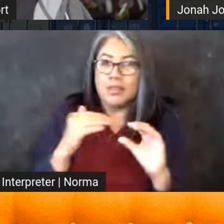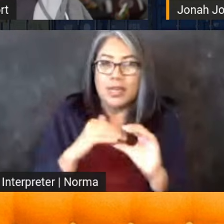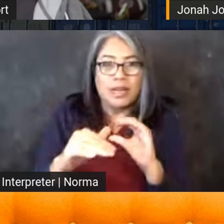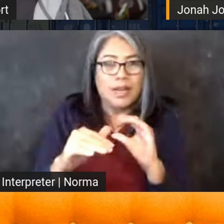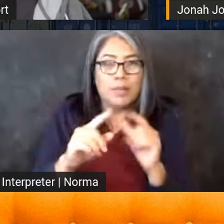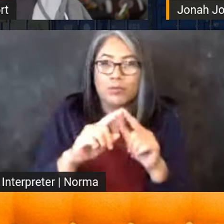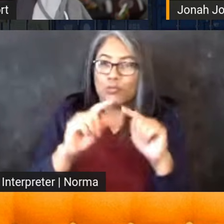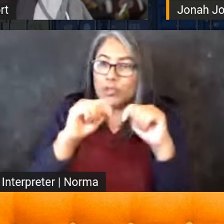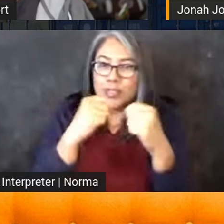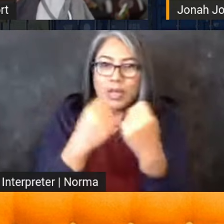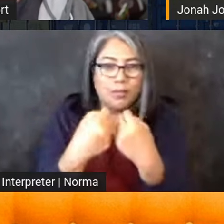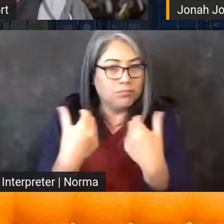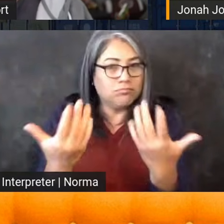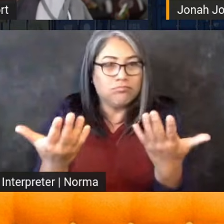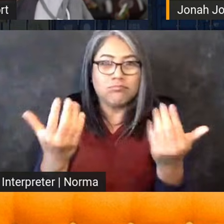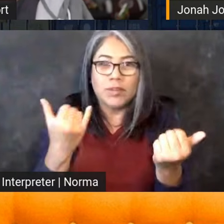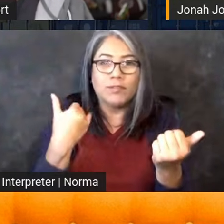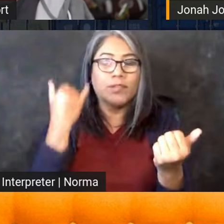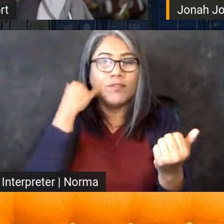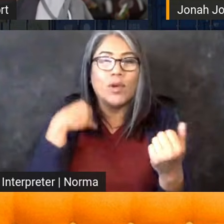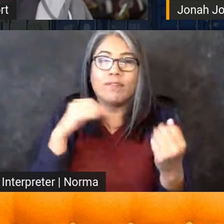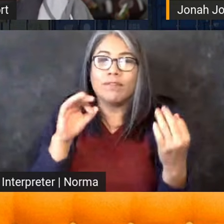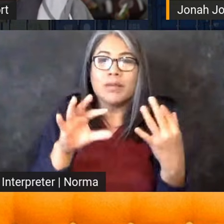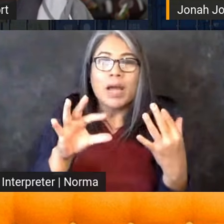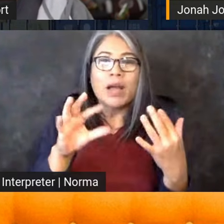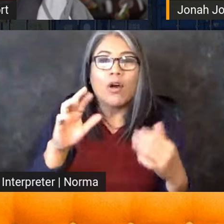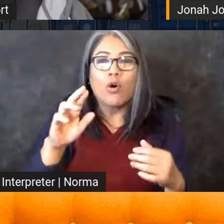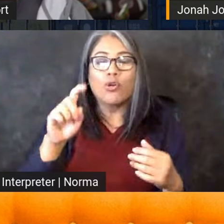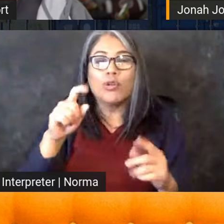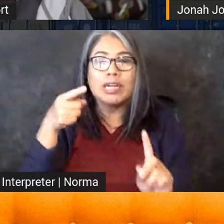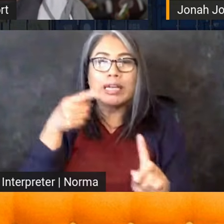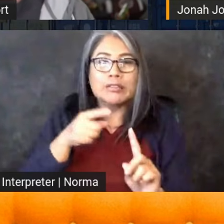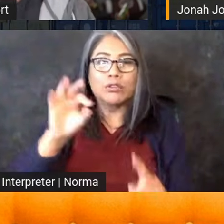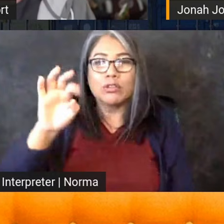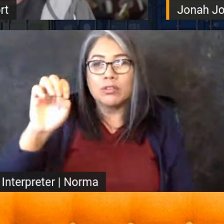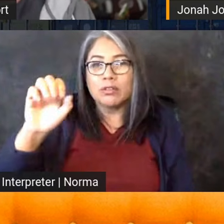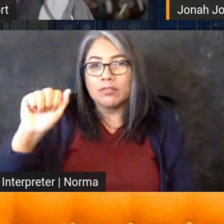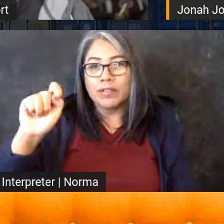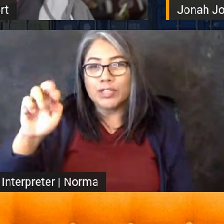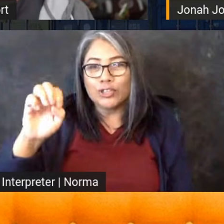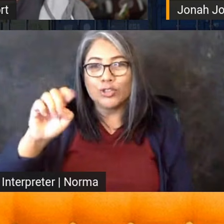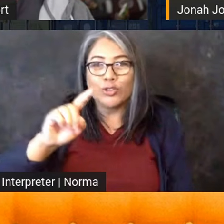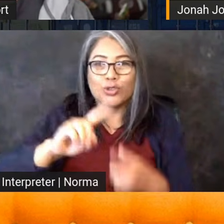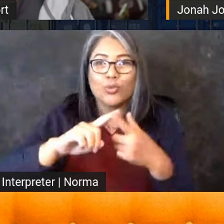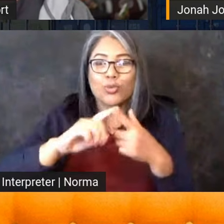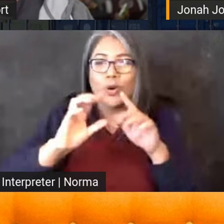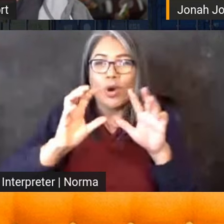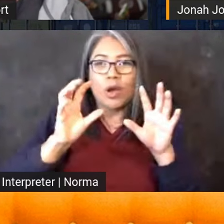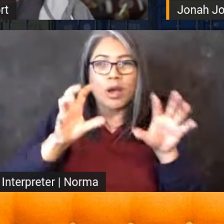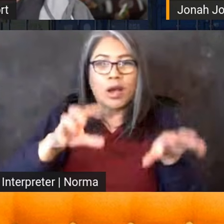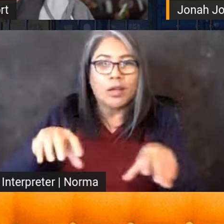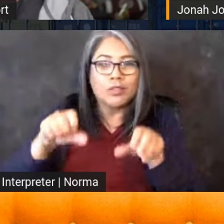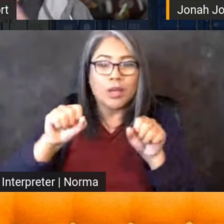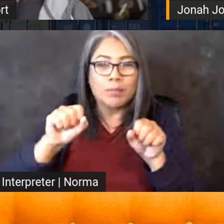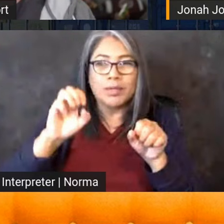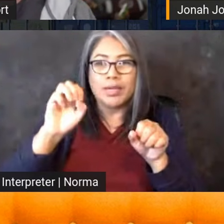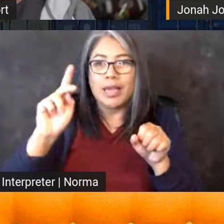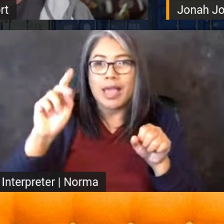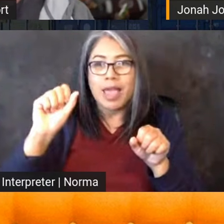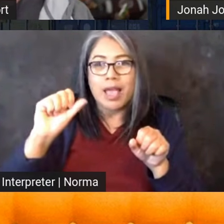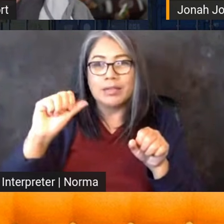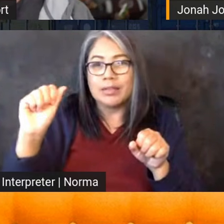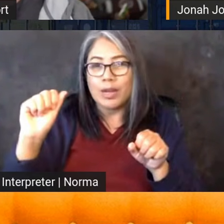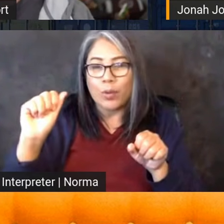team. And if you have some feedback or you need a certain feature, to adopt EKS Anywhere on your own